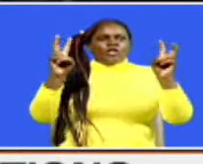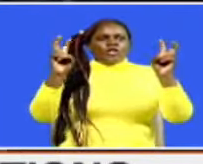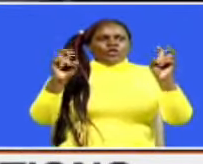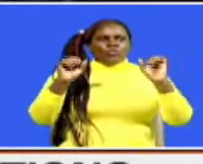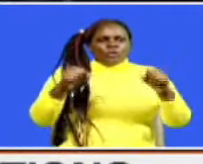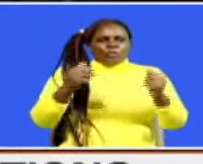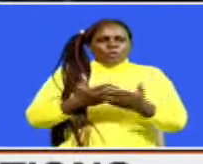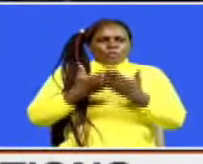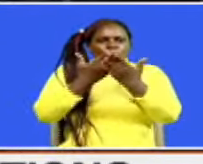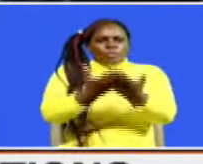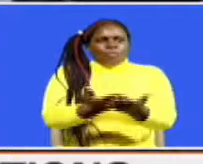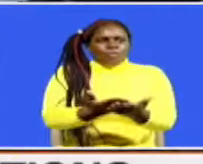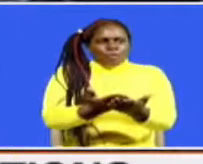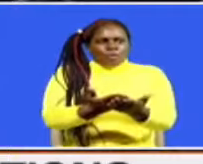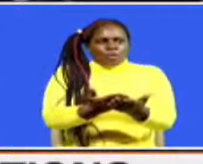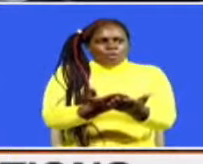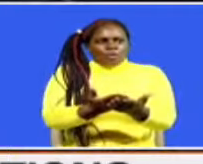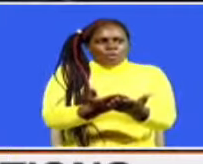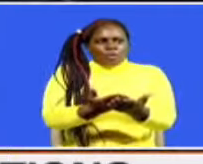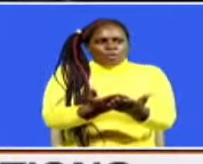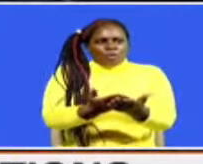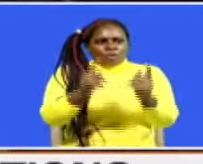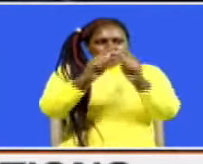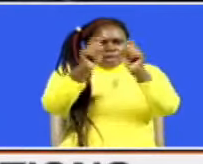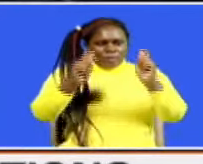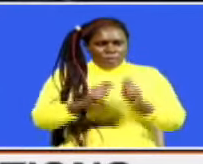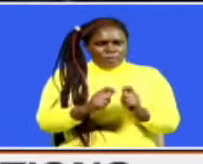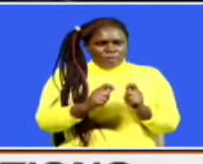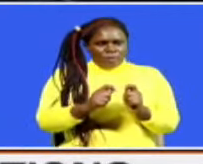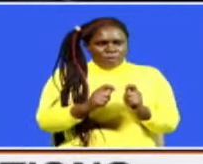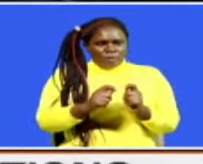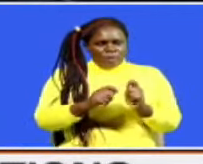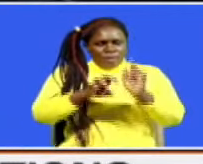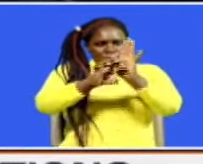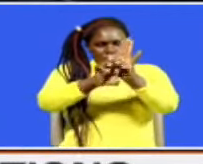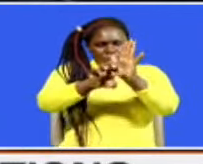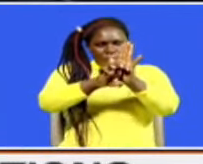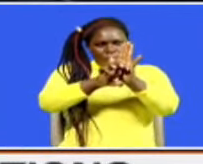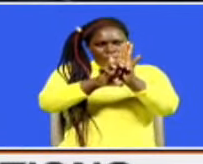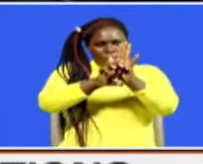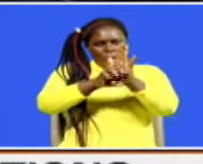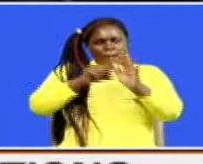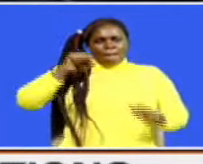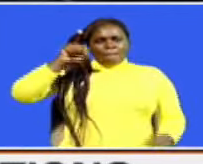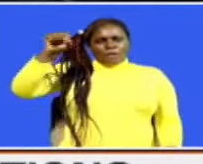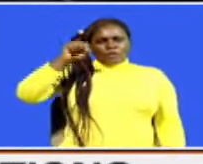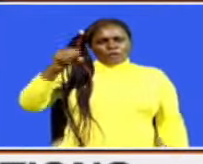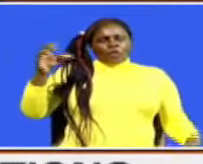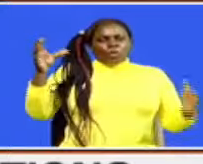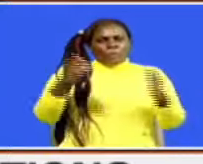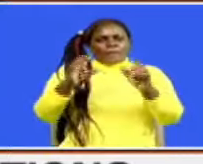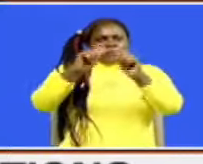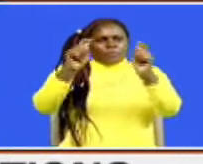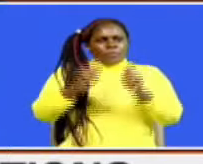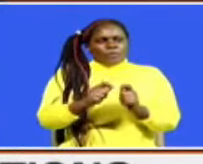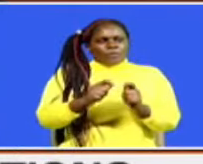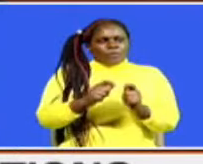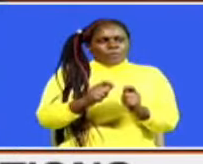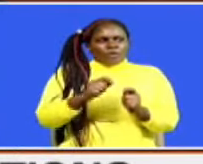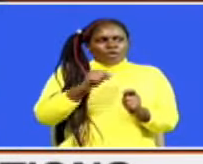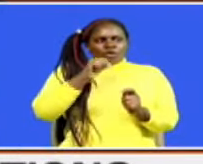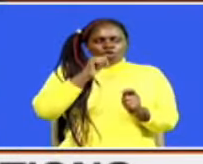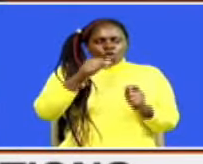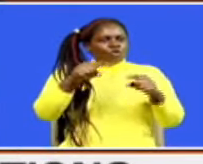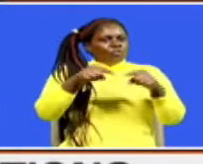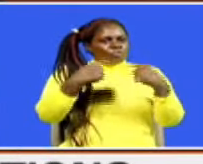be brought under a tribunal such as the political party tribunal. It is not